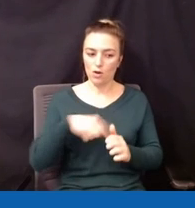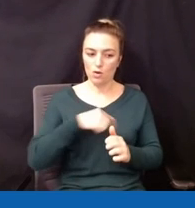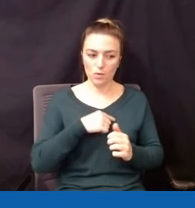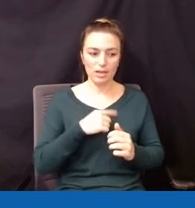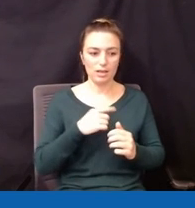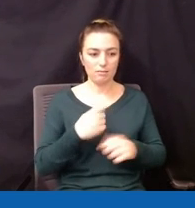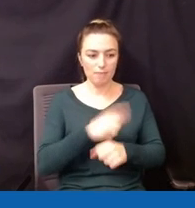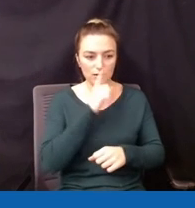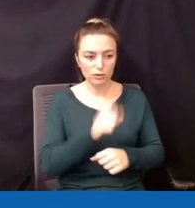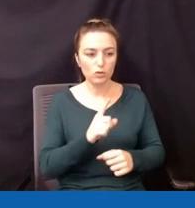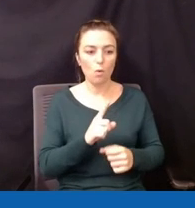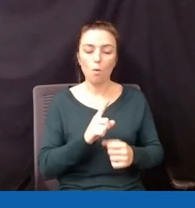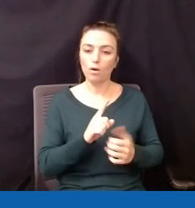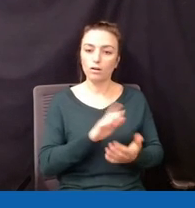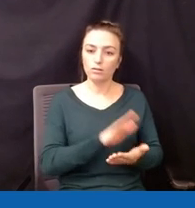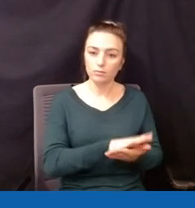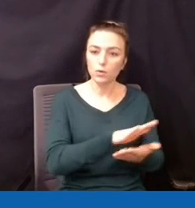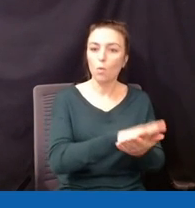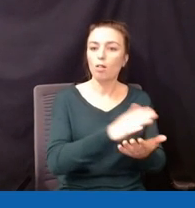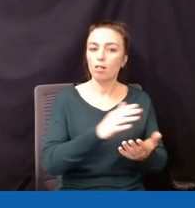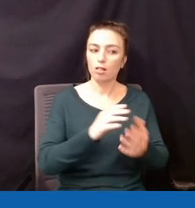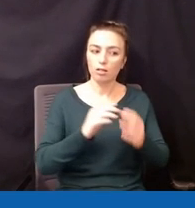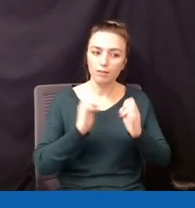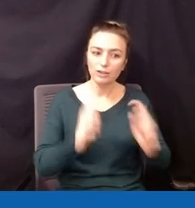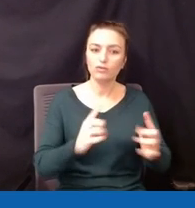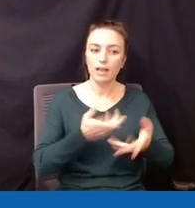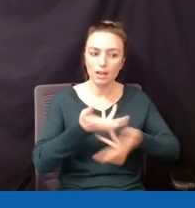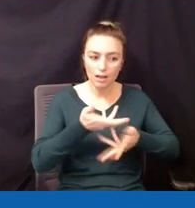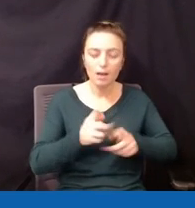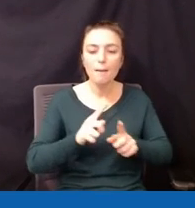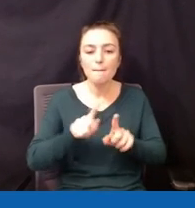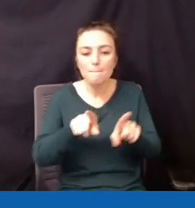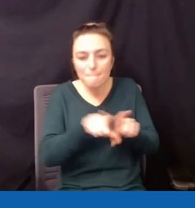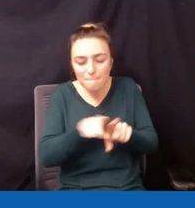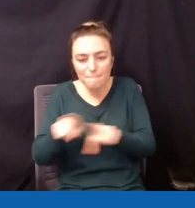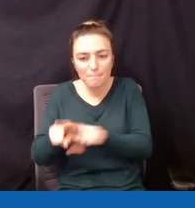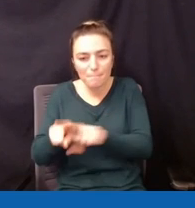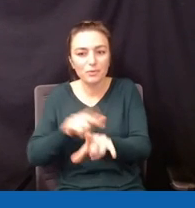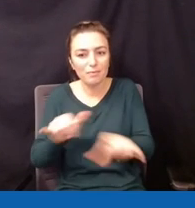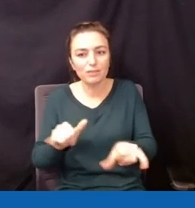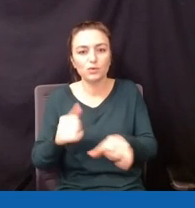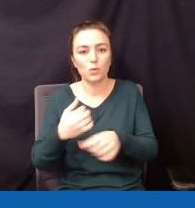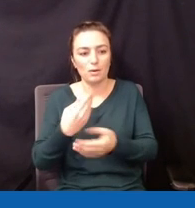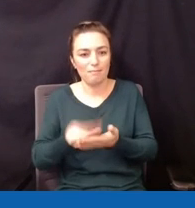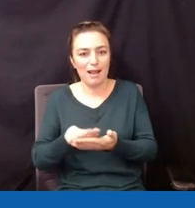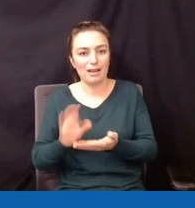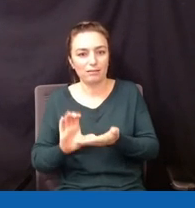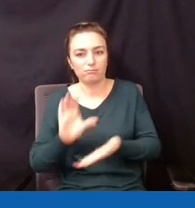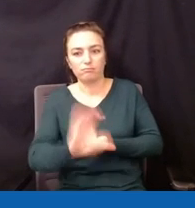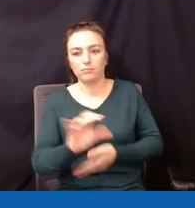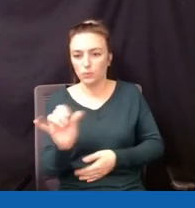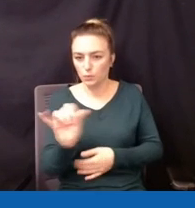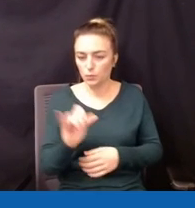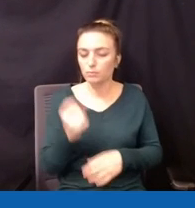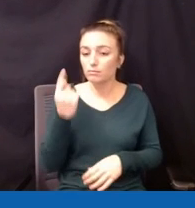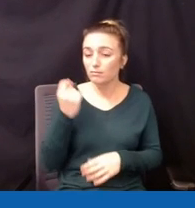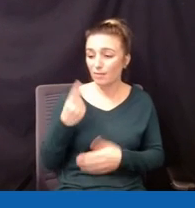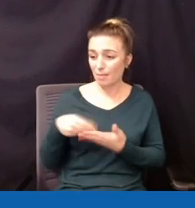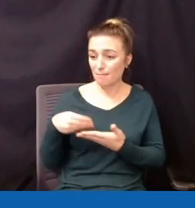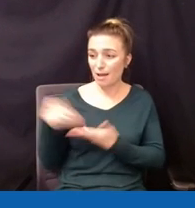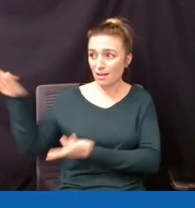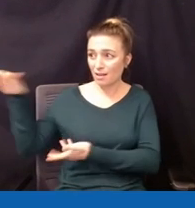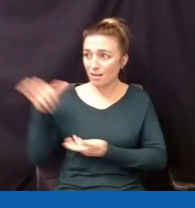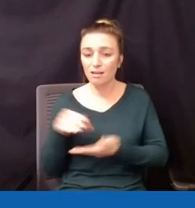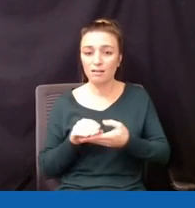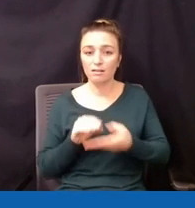they're adequately compensated. And I believe that the policy imperative is that the new funds that are being allocated to build back better our mental health